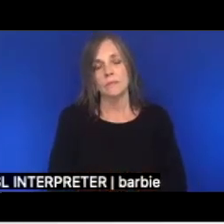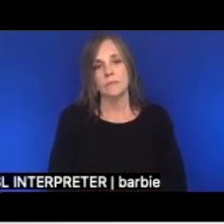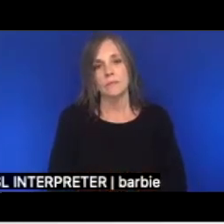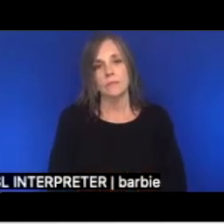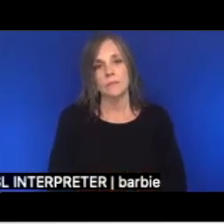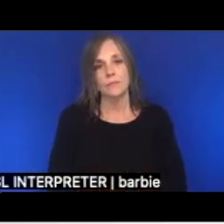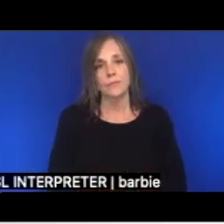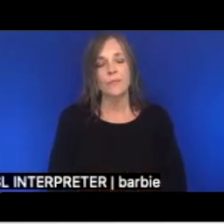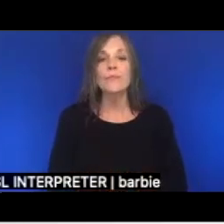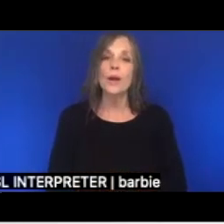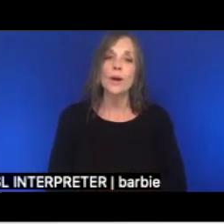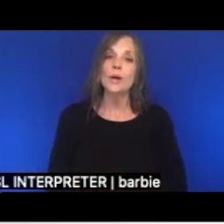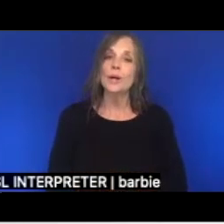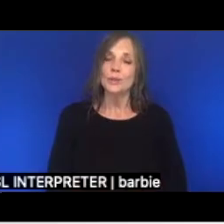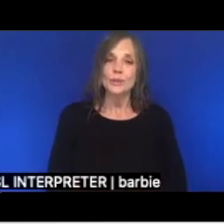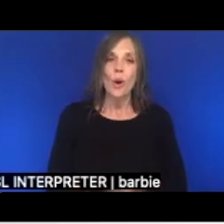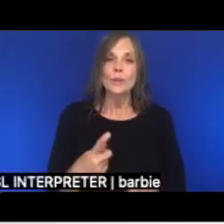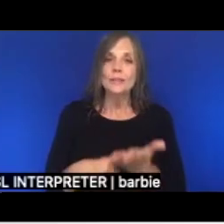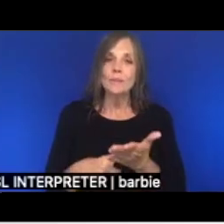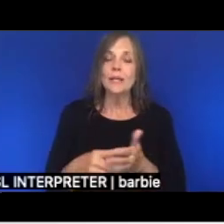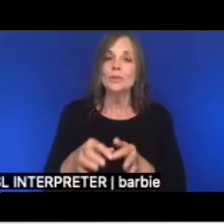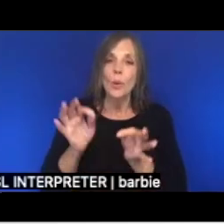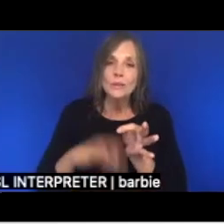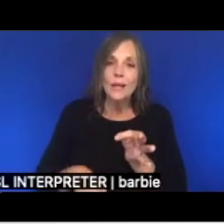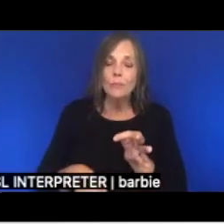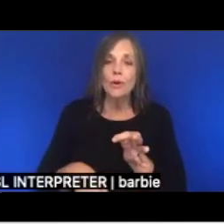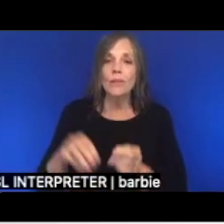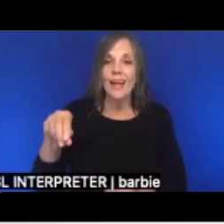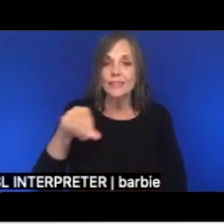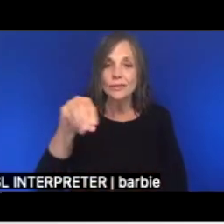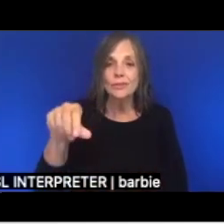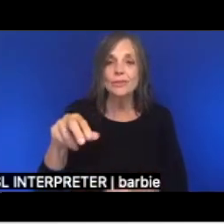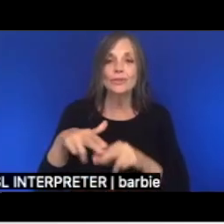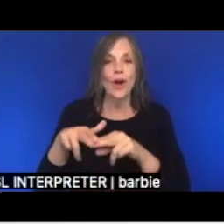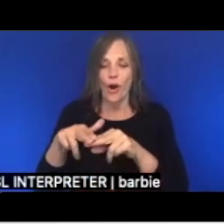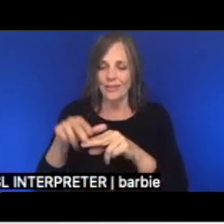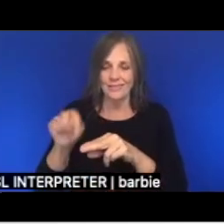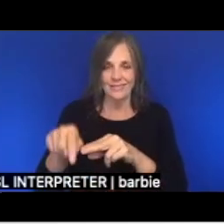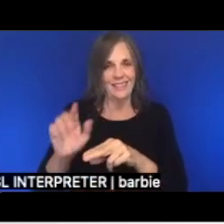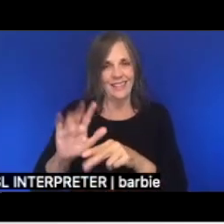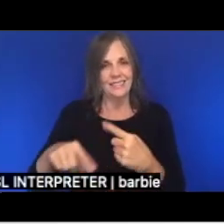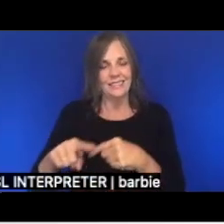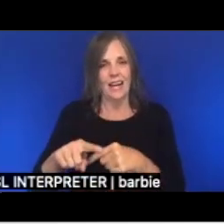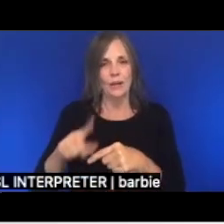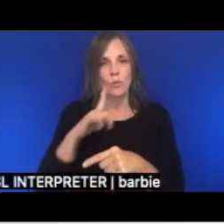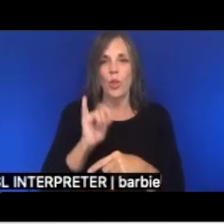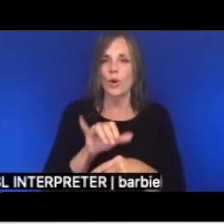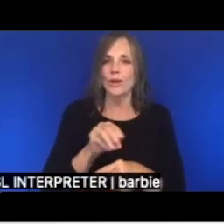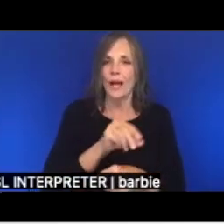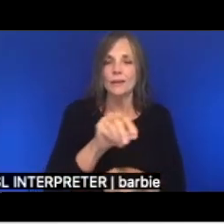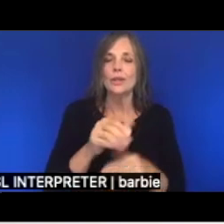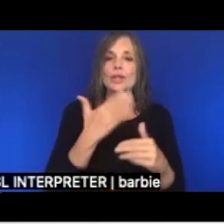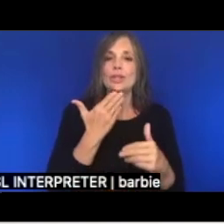as salt, then suddenly is sugar. So yeah. Right. I don't like I don't know if